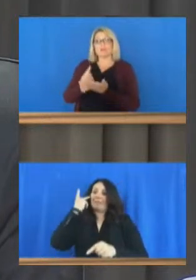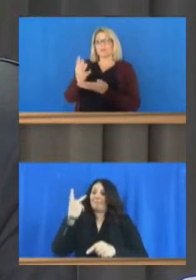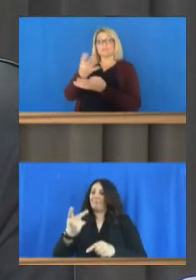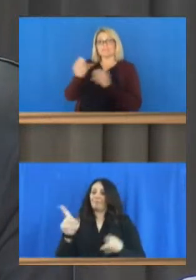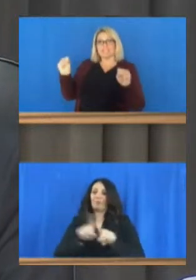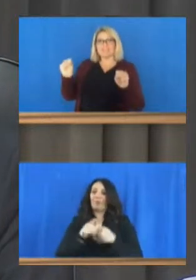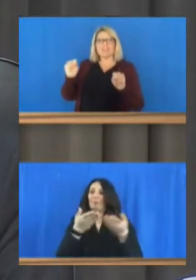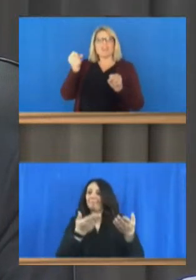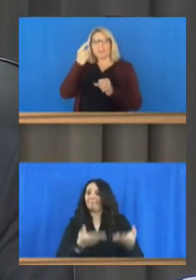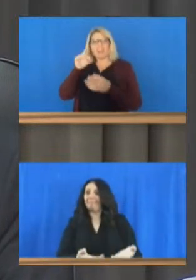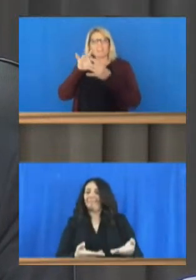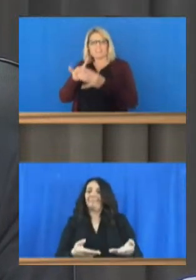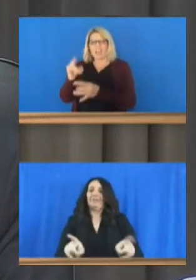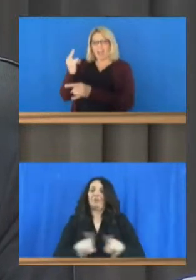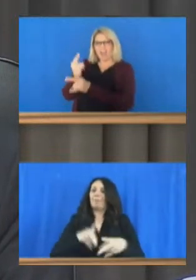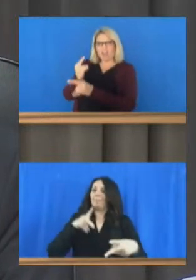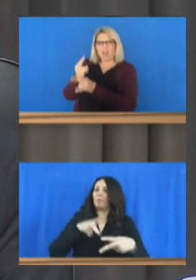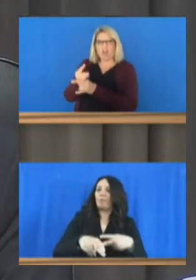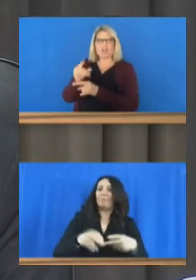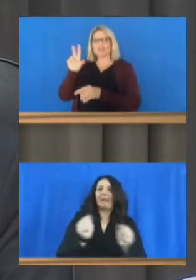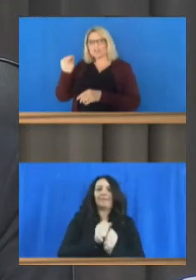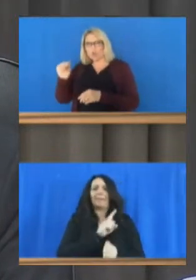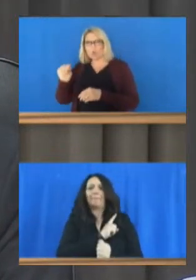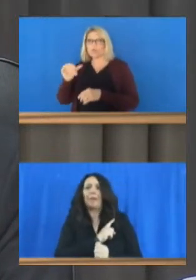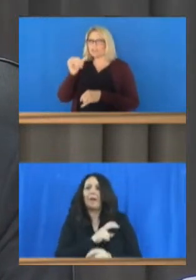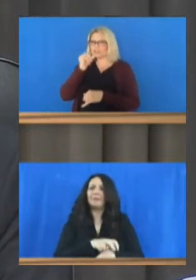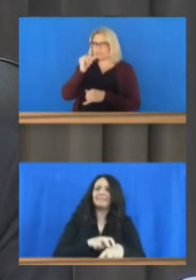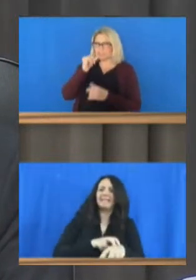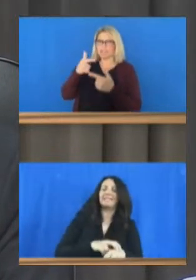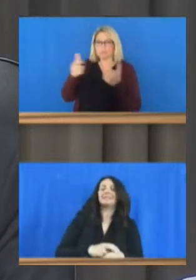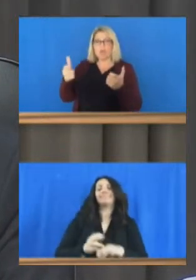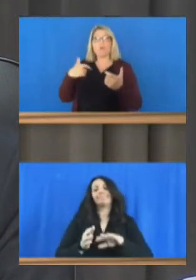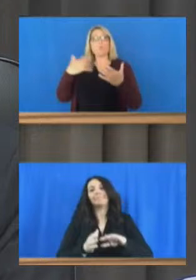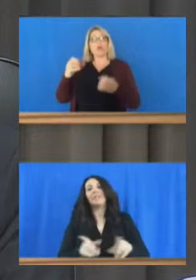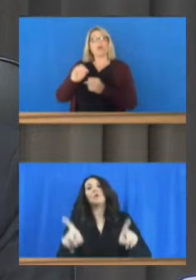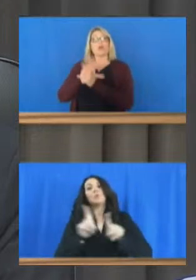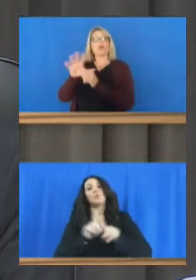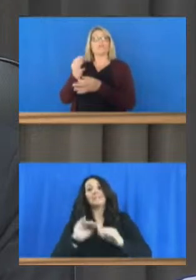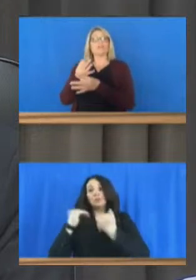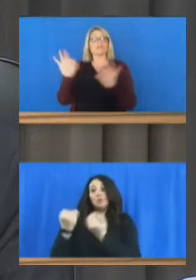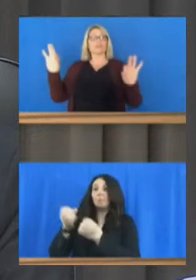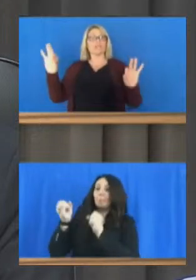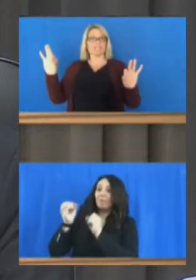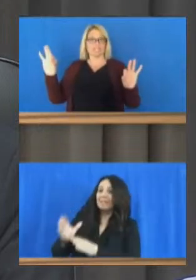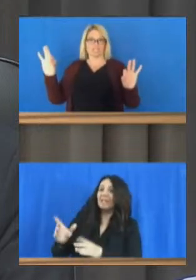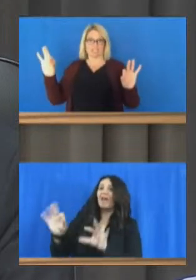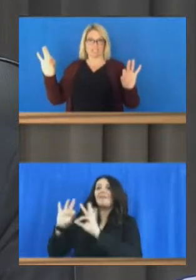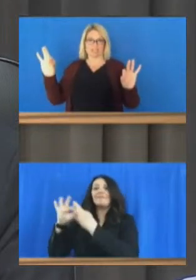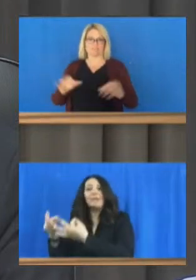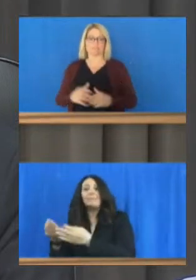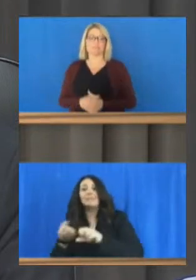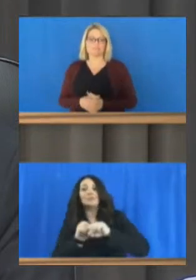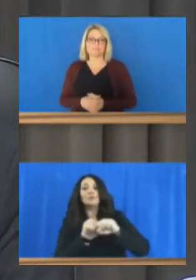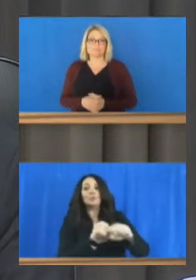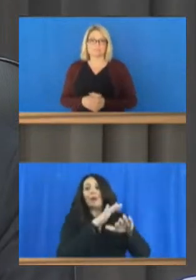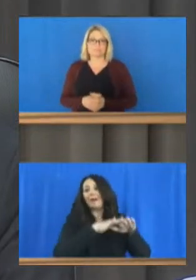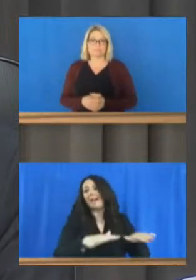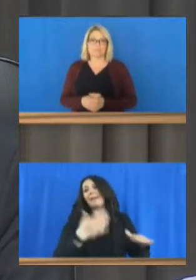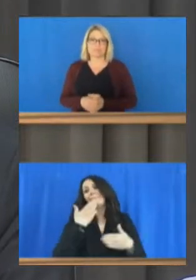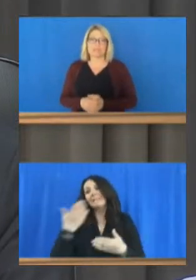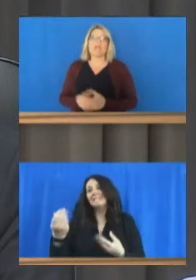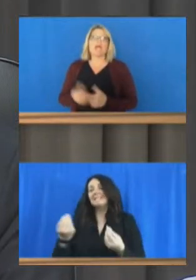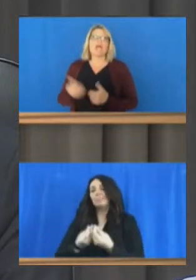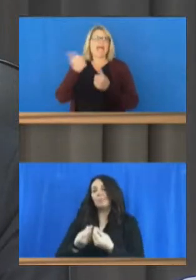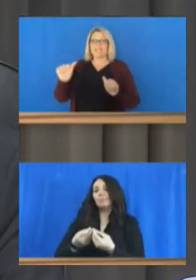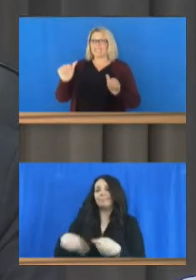they'd be showing as adults. If you're holding an event yourself, please see the mandatory order, learn the rules, and follow public health advice.